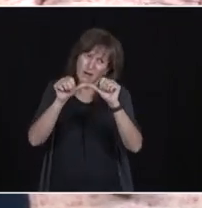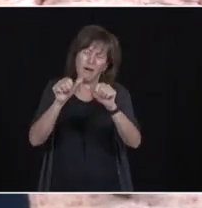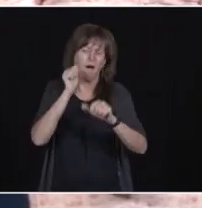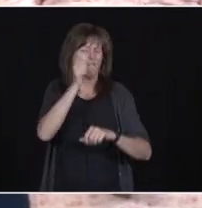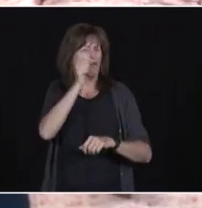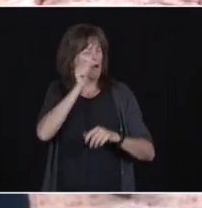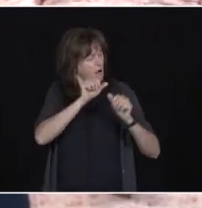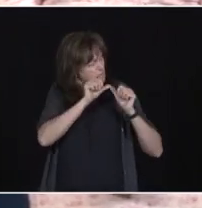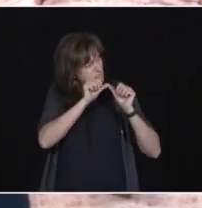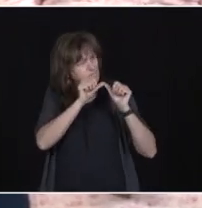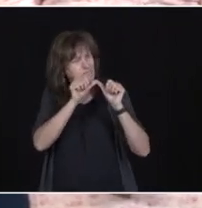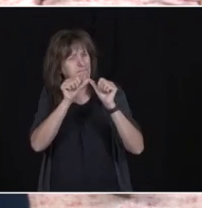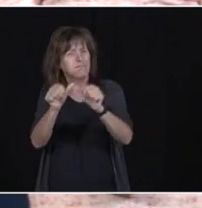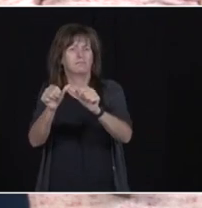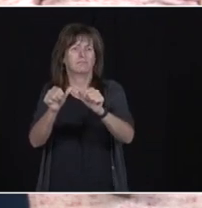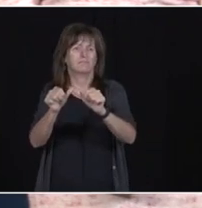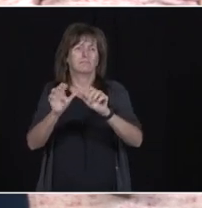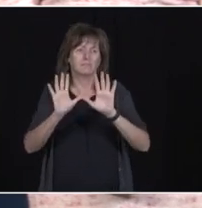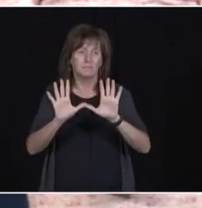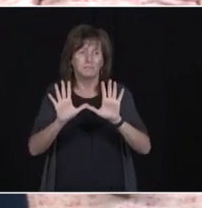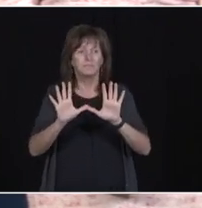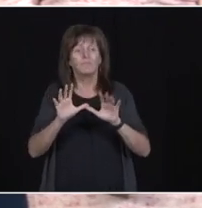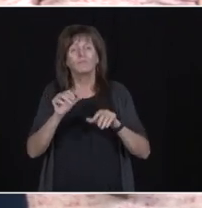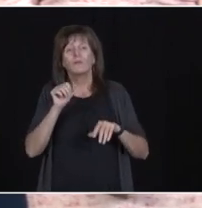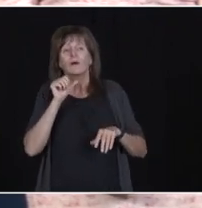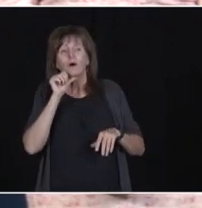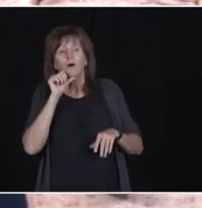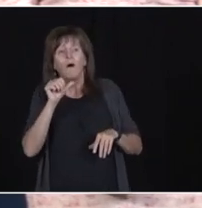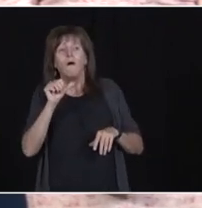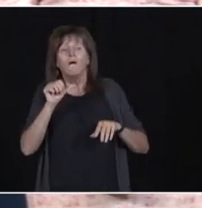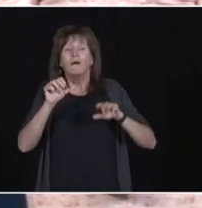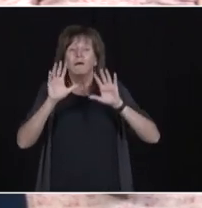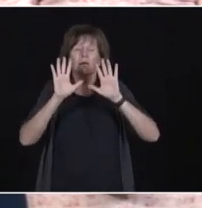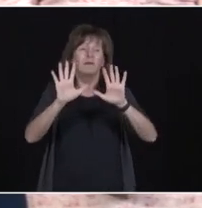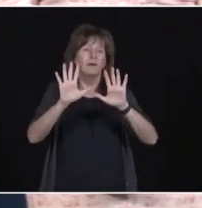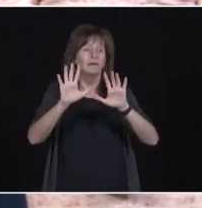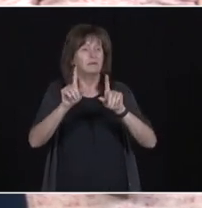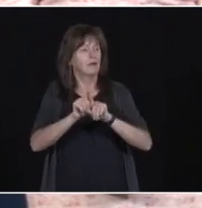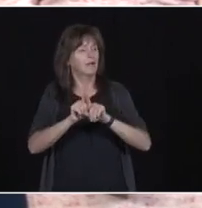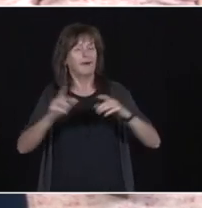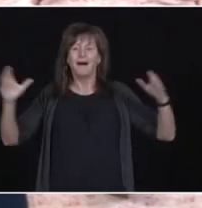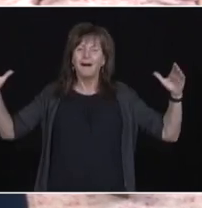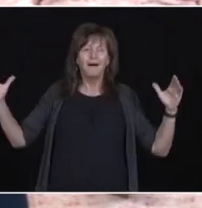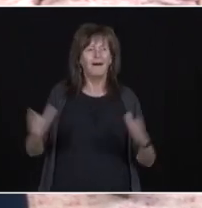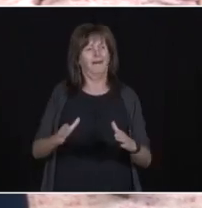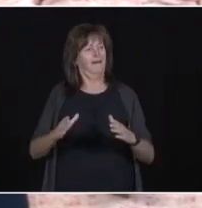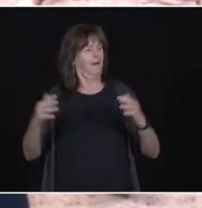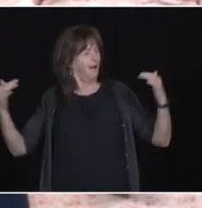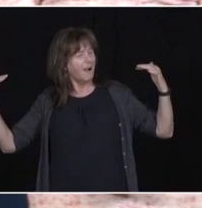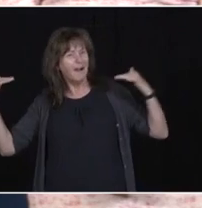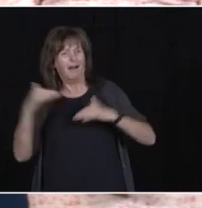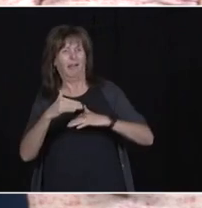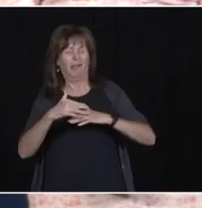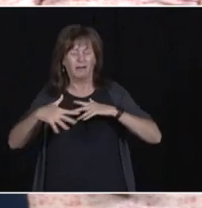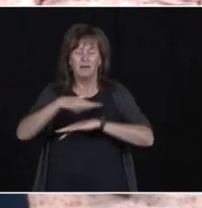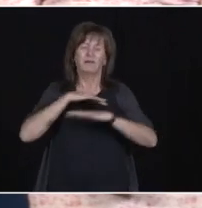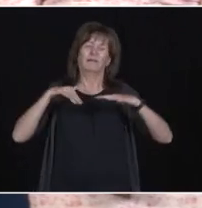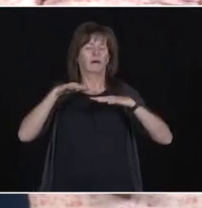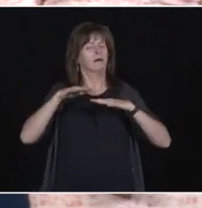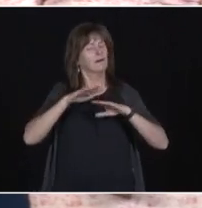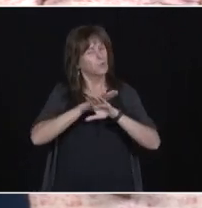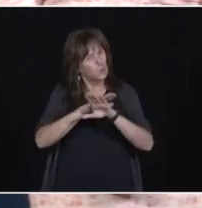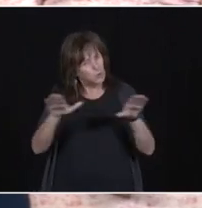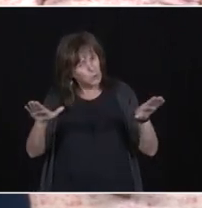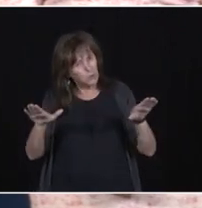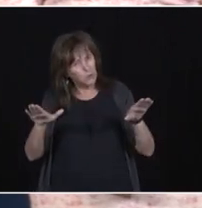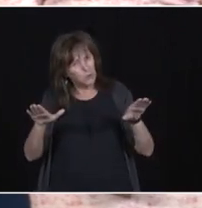and I repeat, don't have large parties or gatherings. For our friends in Windsor, Essex, we're asking